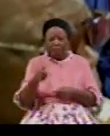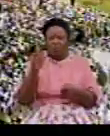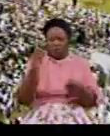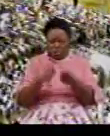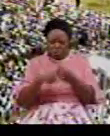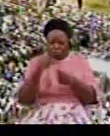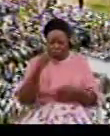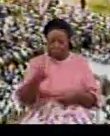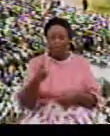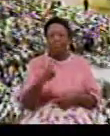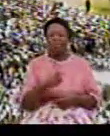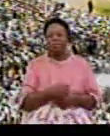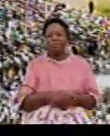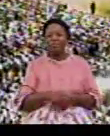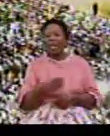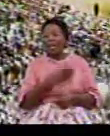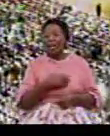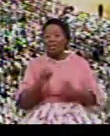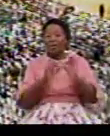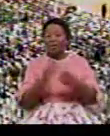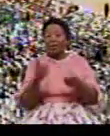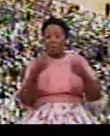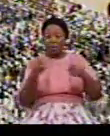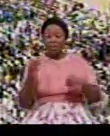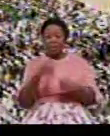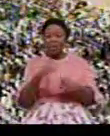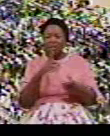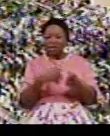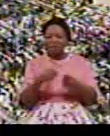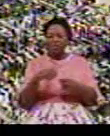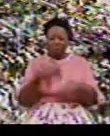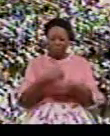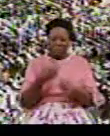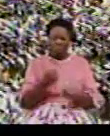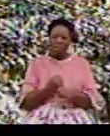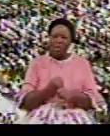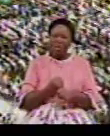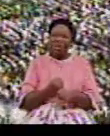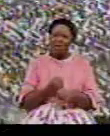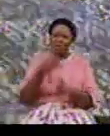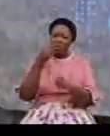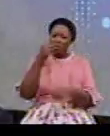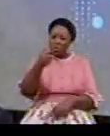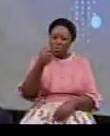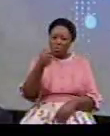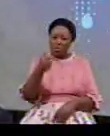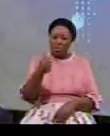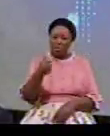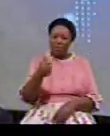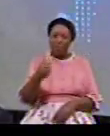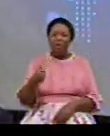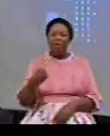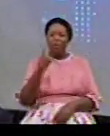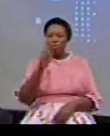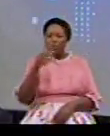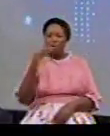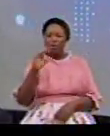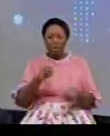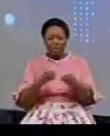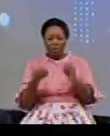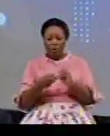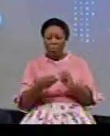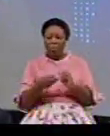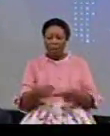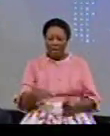thy presence. King David, while you pray like that, when he says, I know what I've done, the